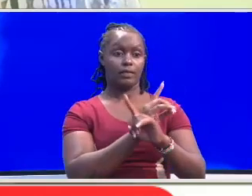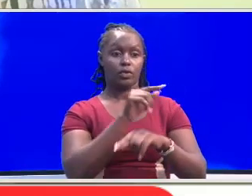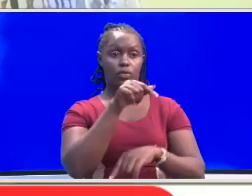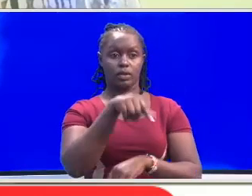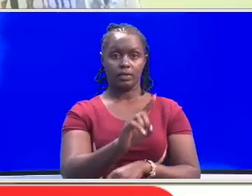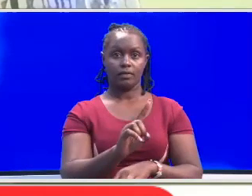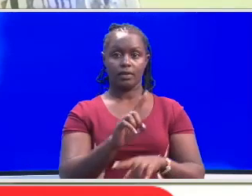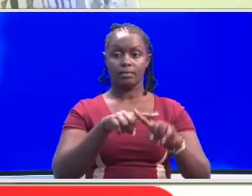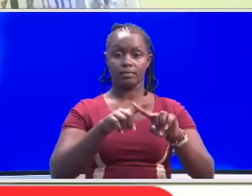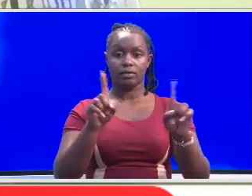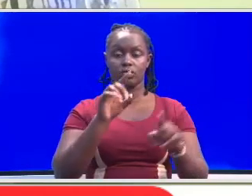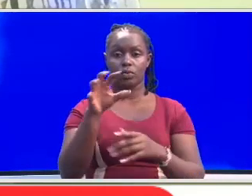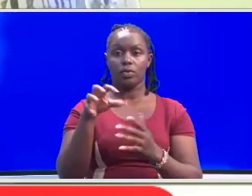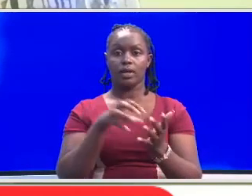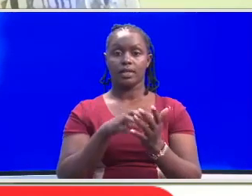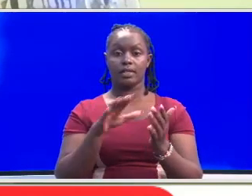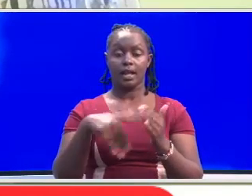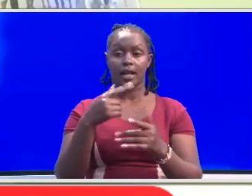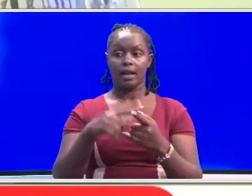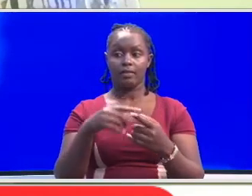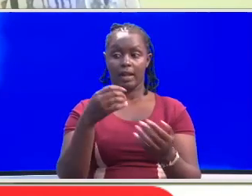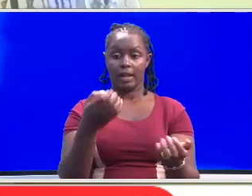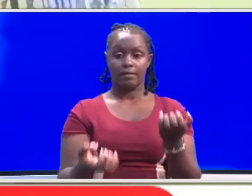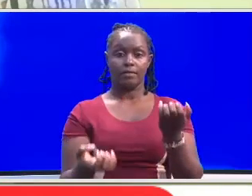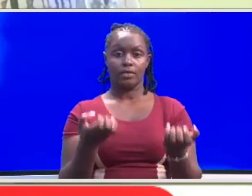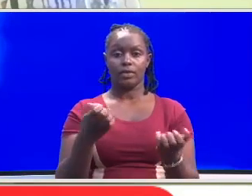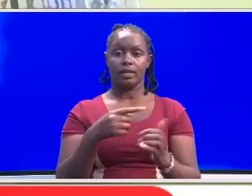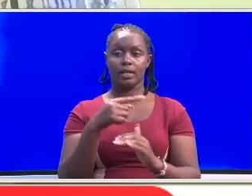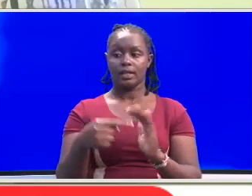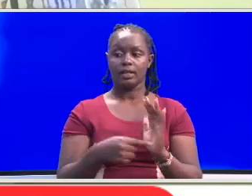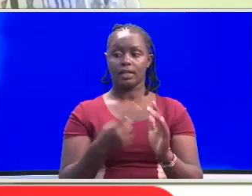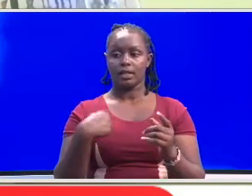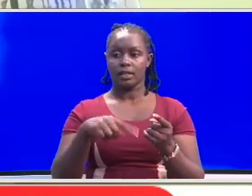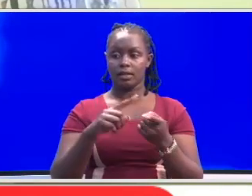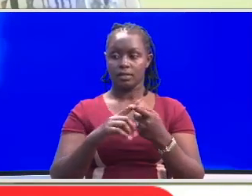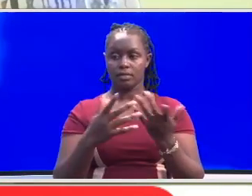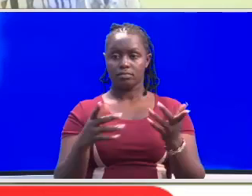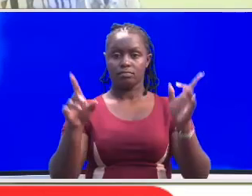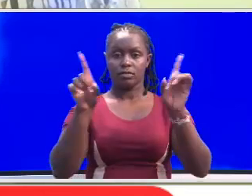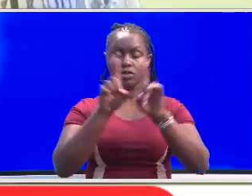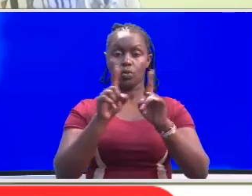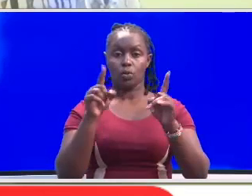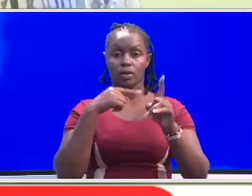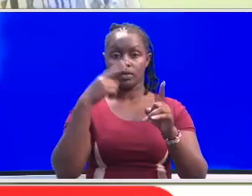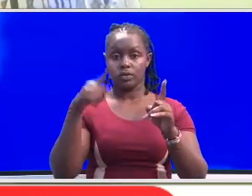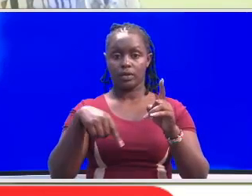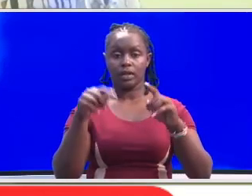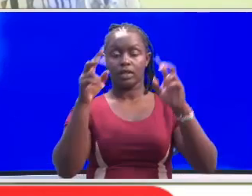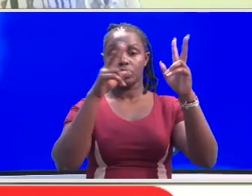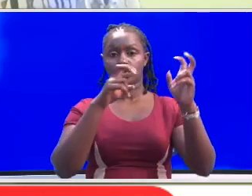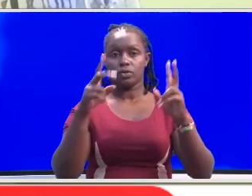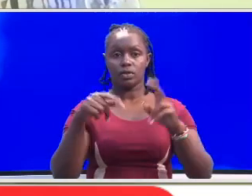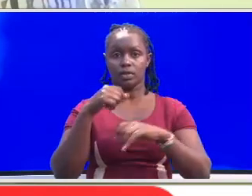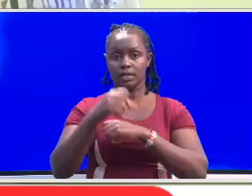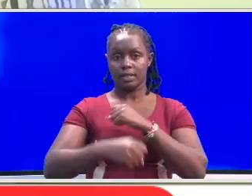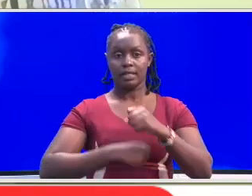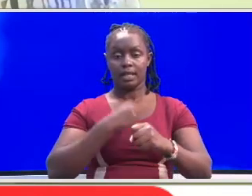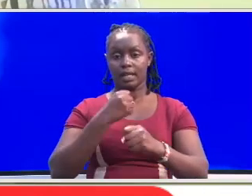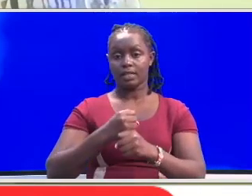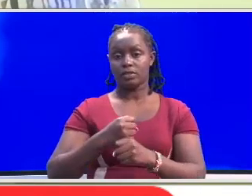prosecution approved their case. After evaluating the evidence and exhibits produced in court, the court finds as follows. In the matter of this case, the age of the minor was not in